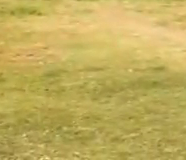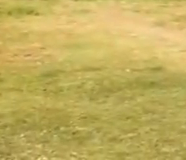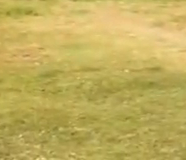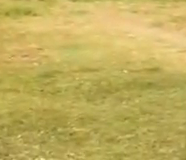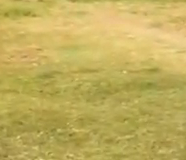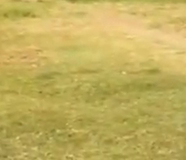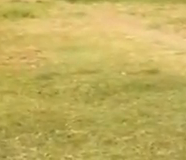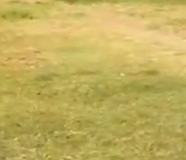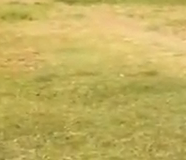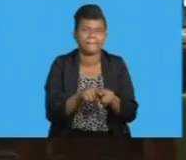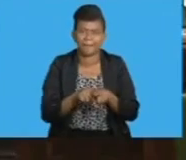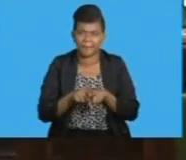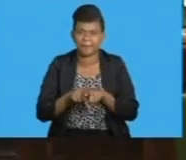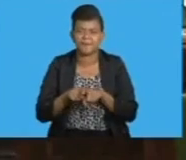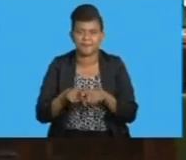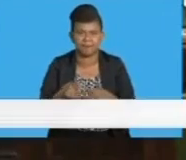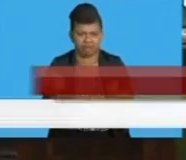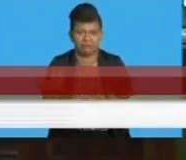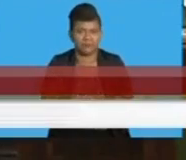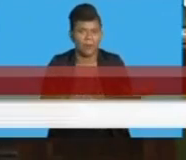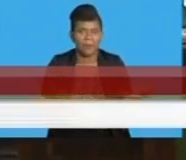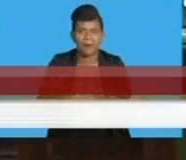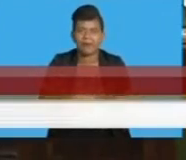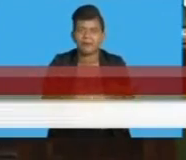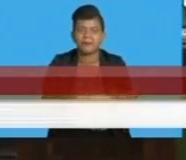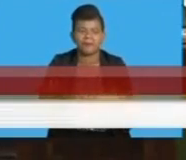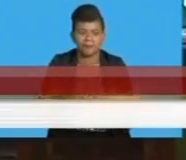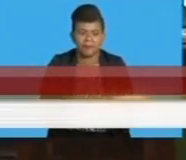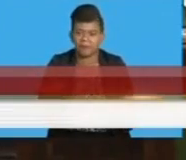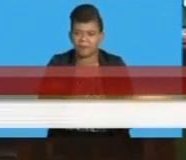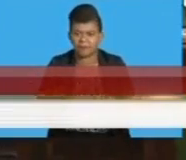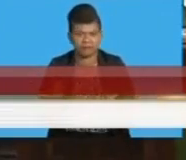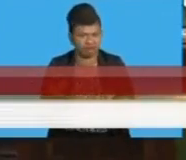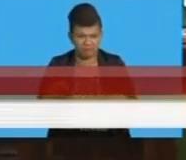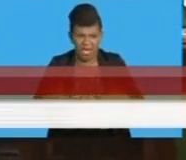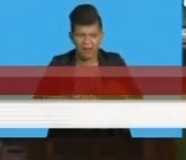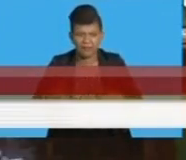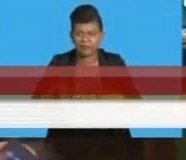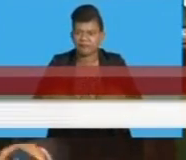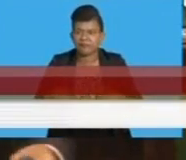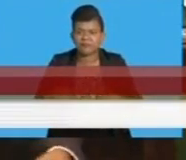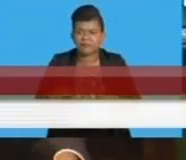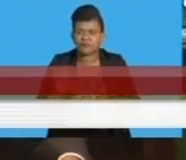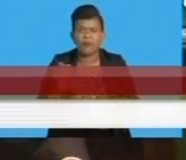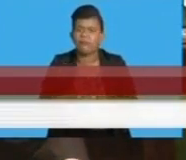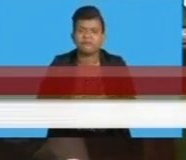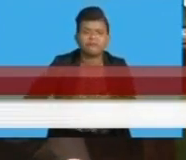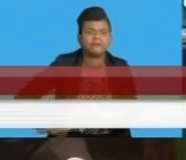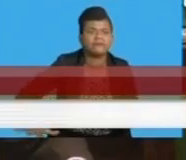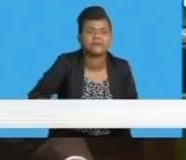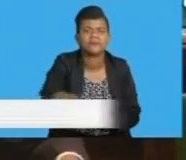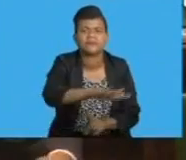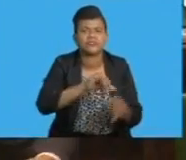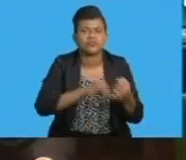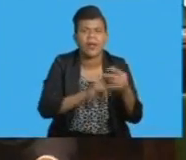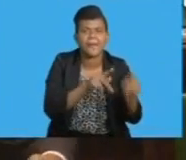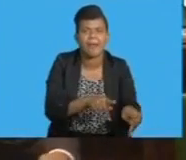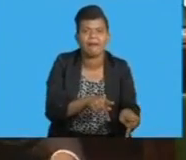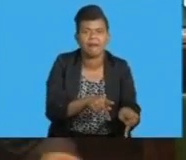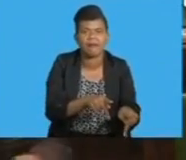civic purposes. That's why the whole of Shirley Park was not given, just a portion of it was given. And